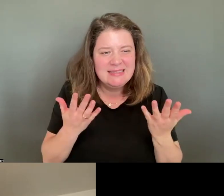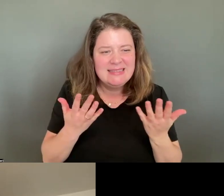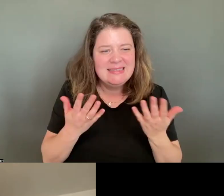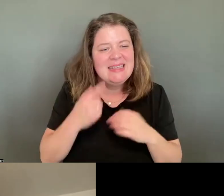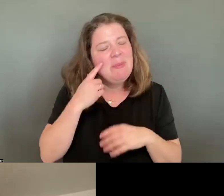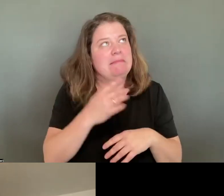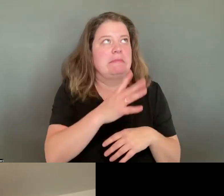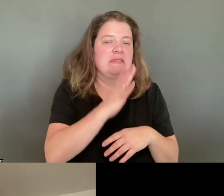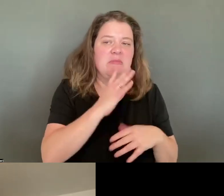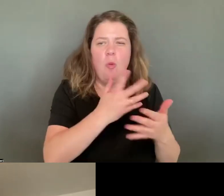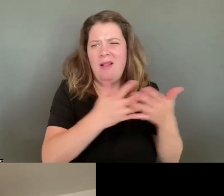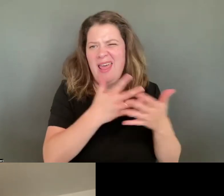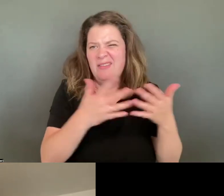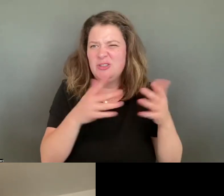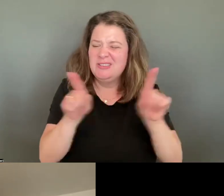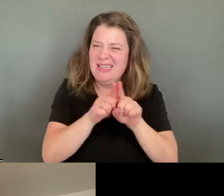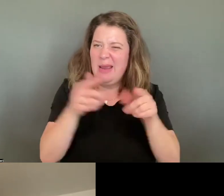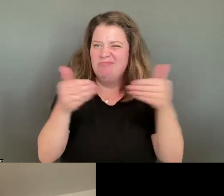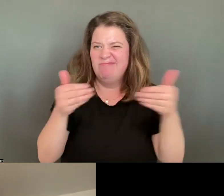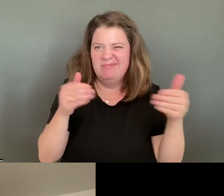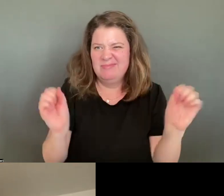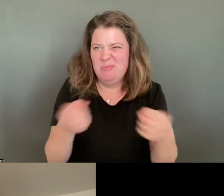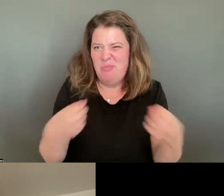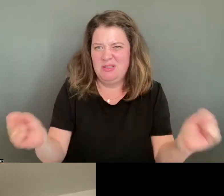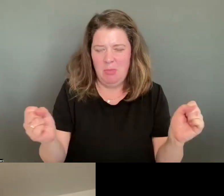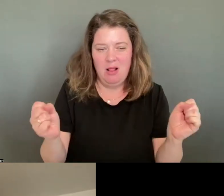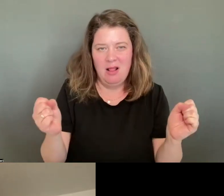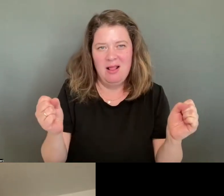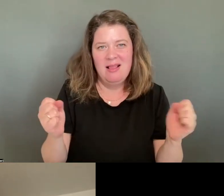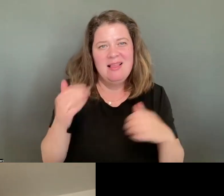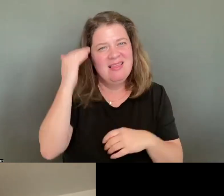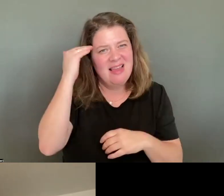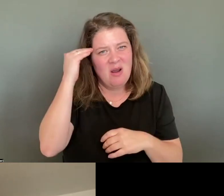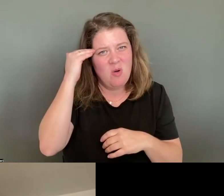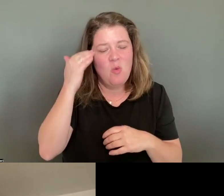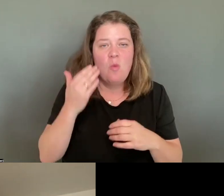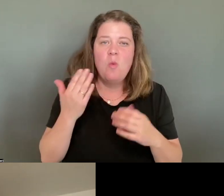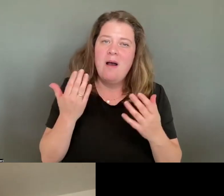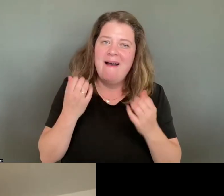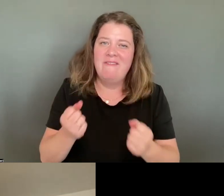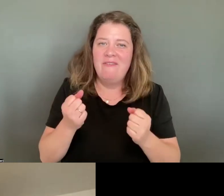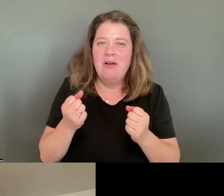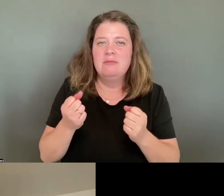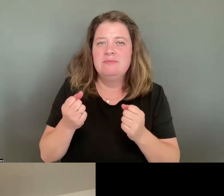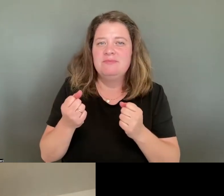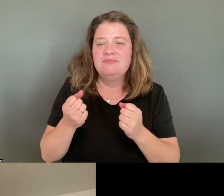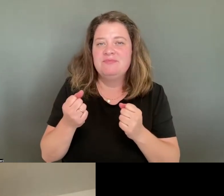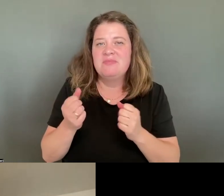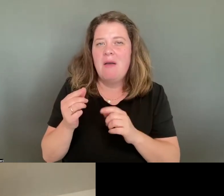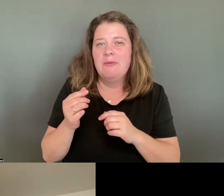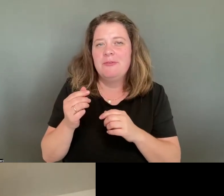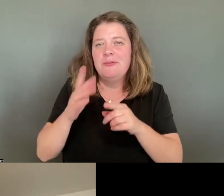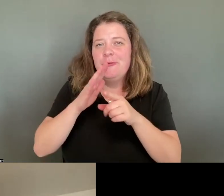spoken languages because individual phonemes or segments don't do that kind of work in spoken languages.